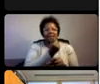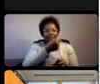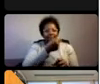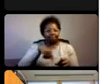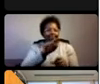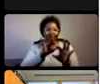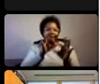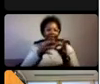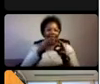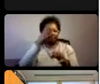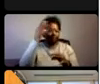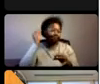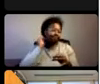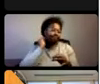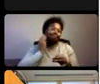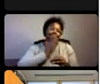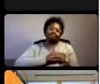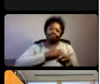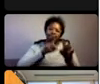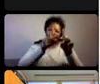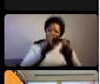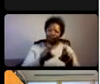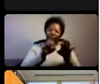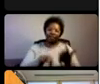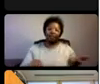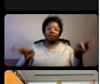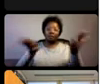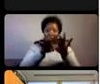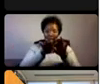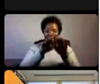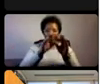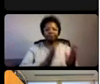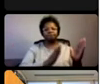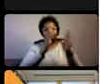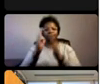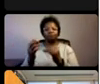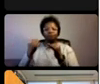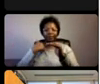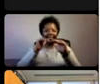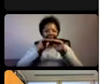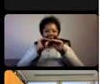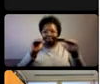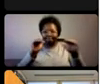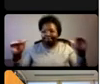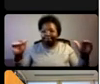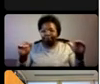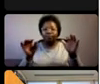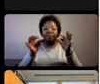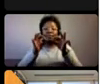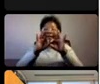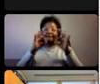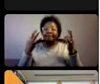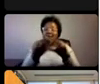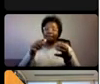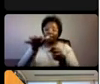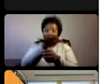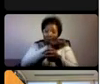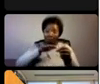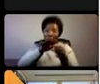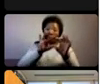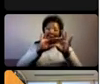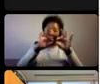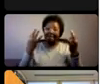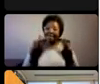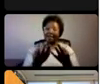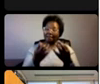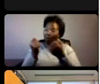and what that means for our students. So we go to the next slide. I want to remind families again that every DCPS family member